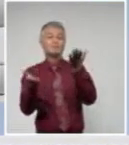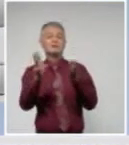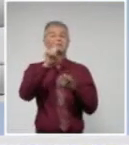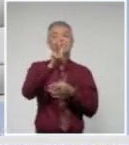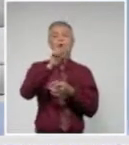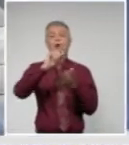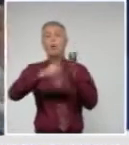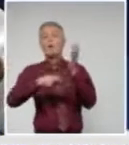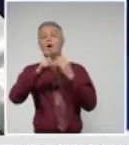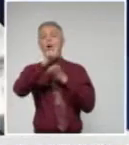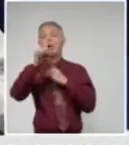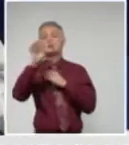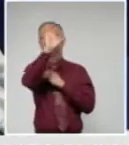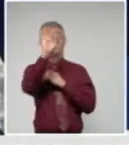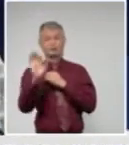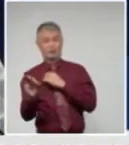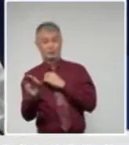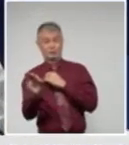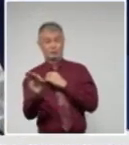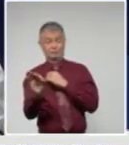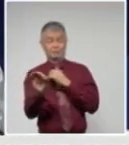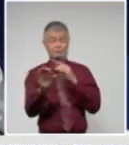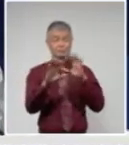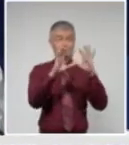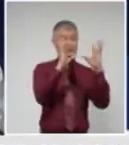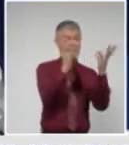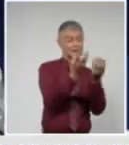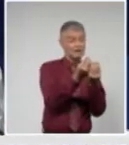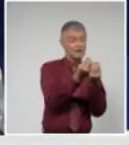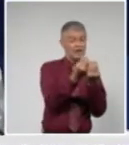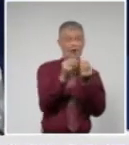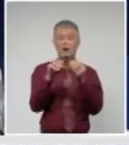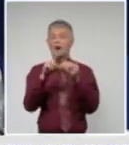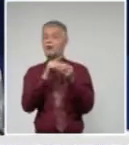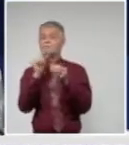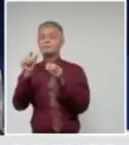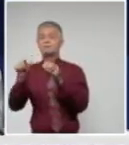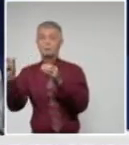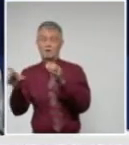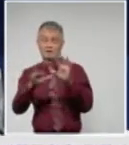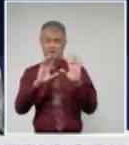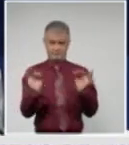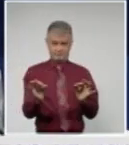3.11%. The region of the Americas, which accounts for